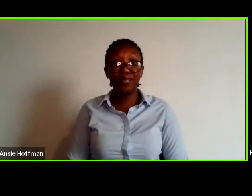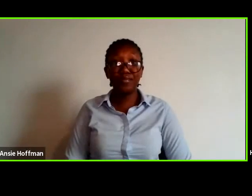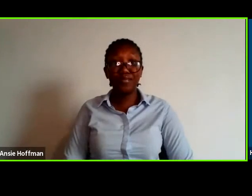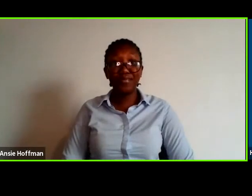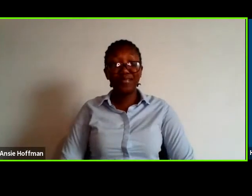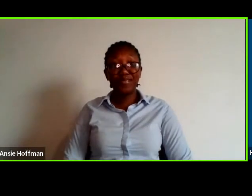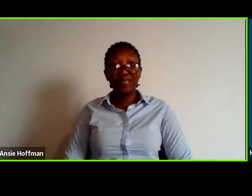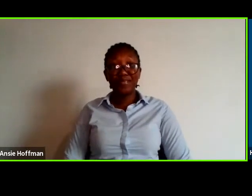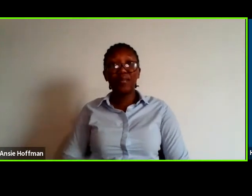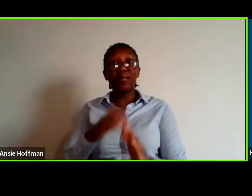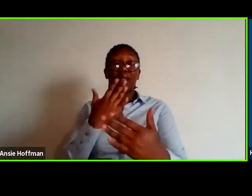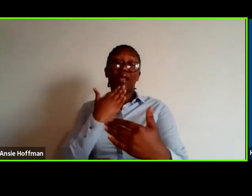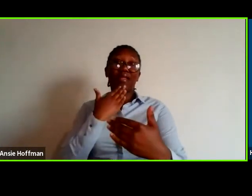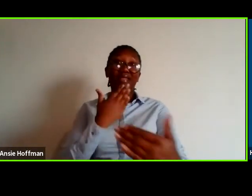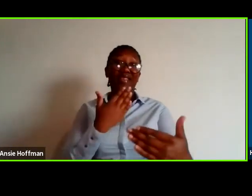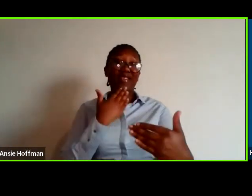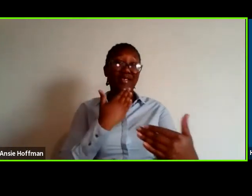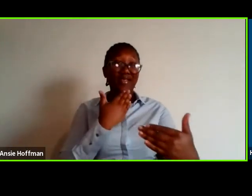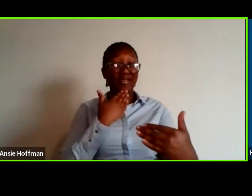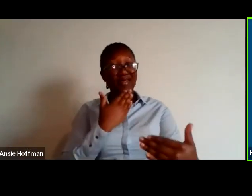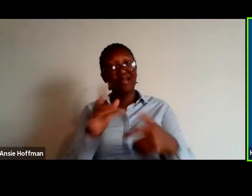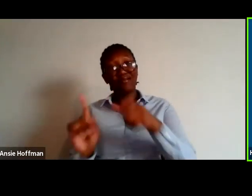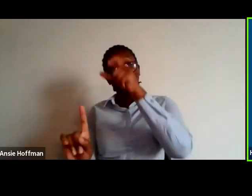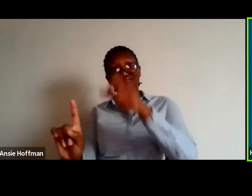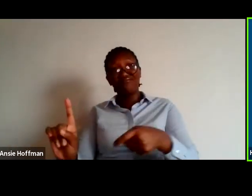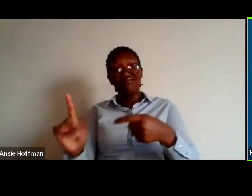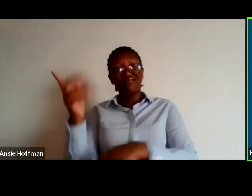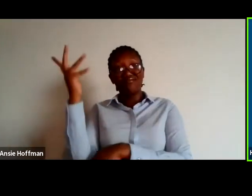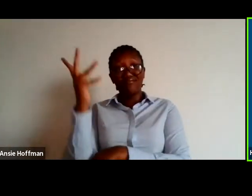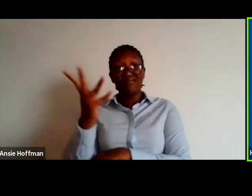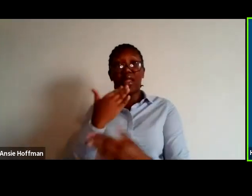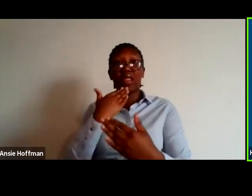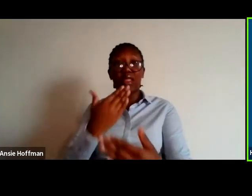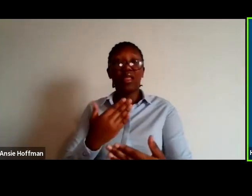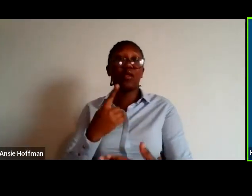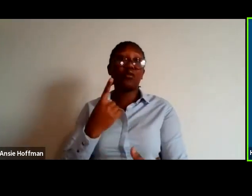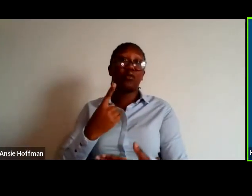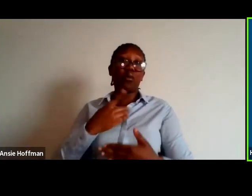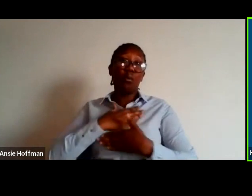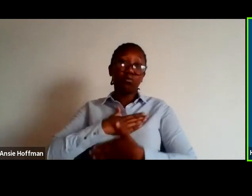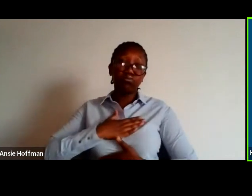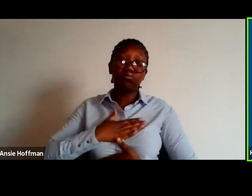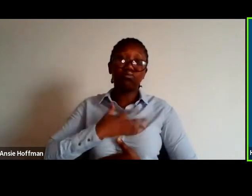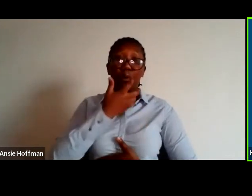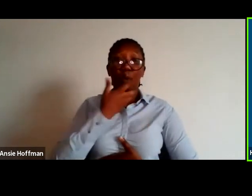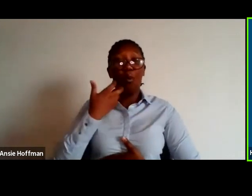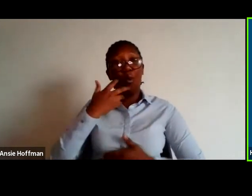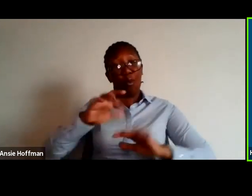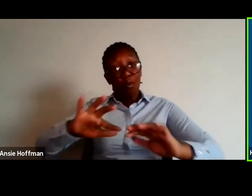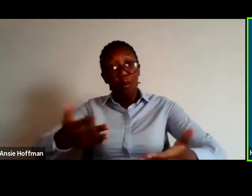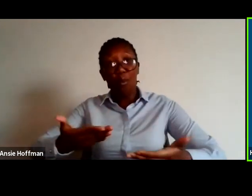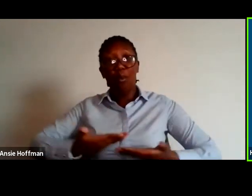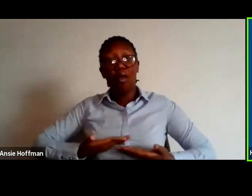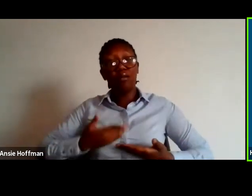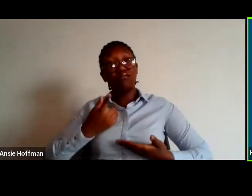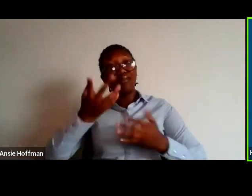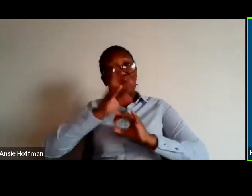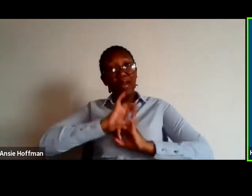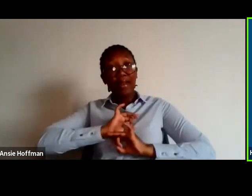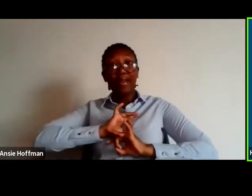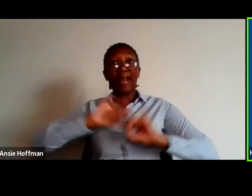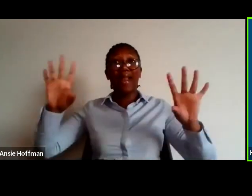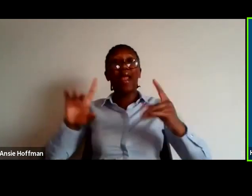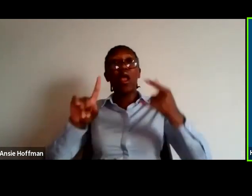Thank you, Memory. Thank you very much for that warm welcome and the clarity that you have given us about this